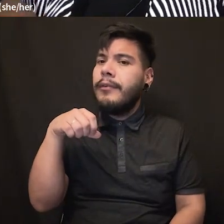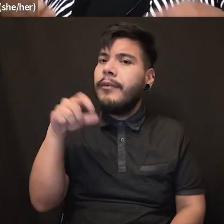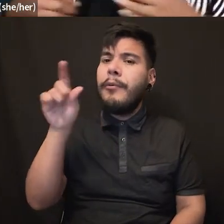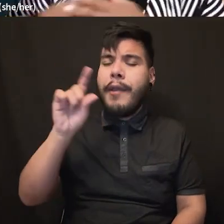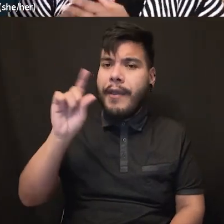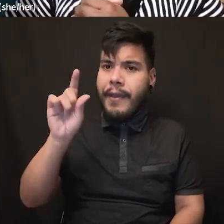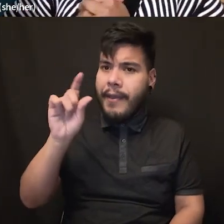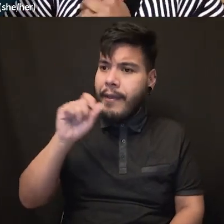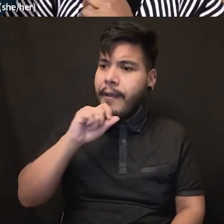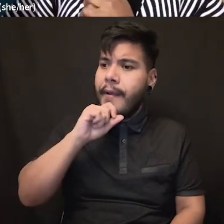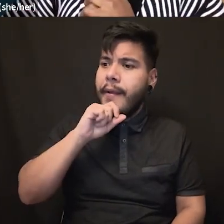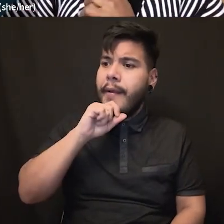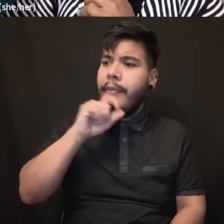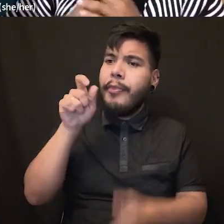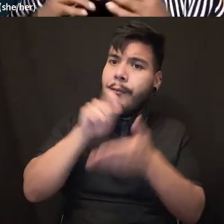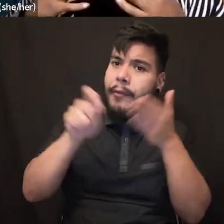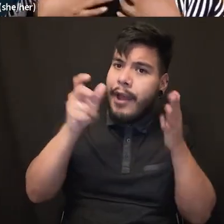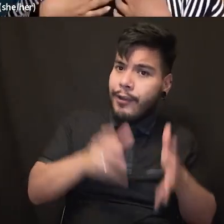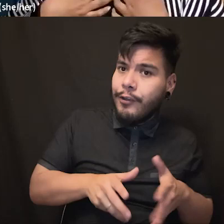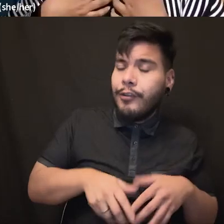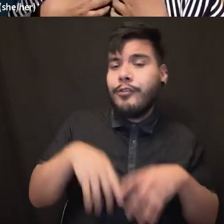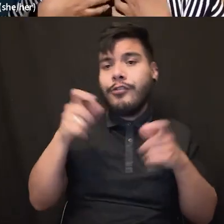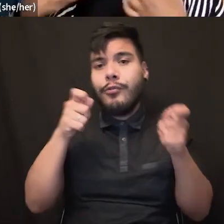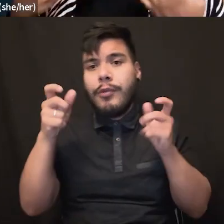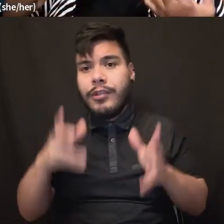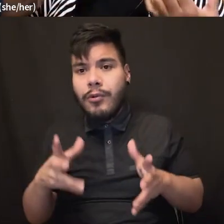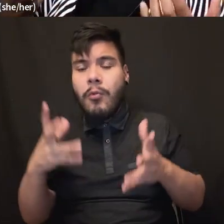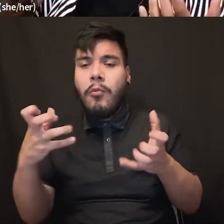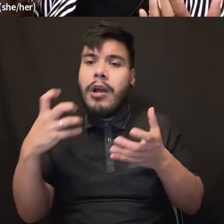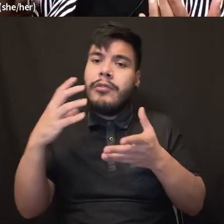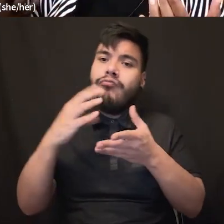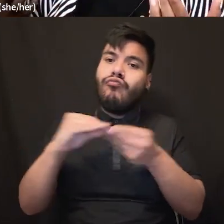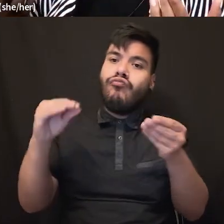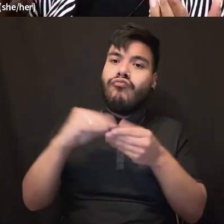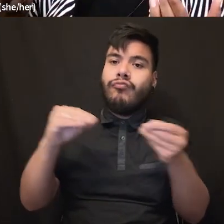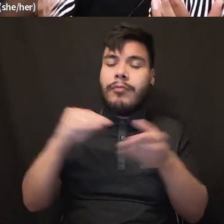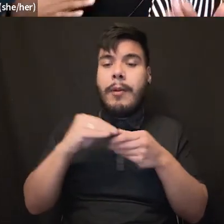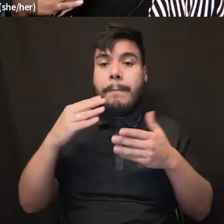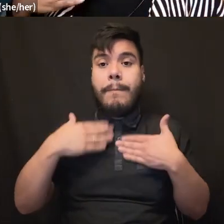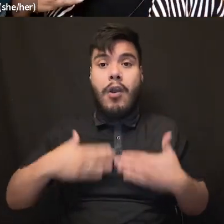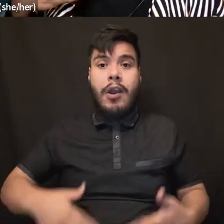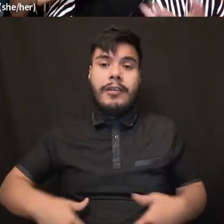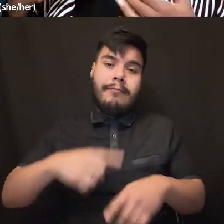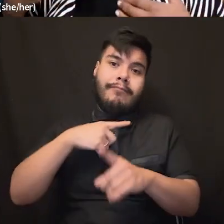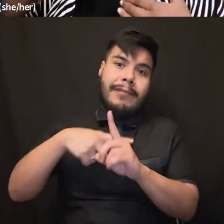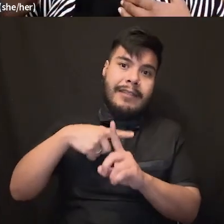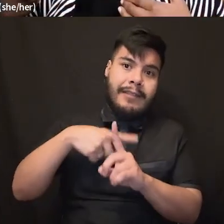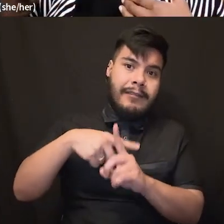where the writer and director wanted to talk about body positivity, but